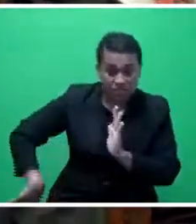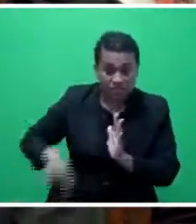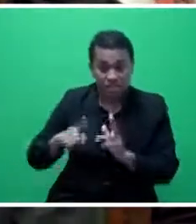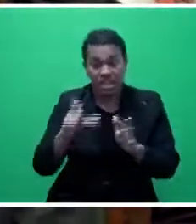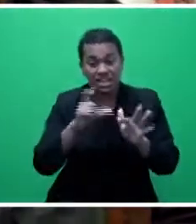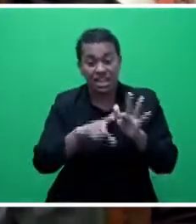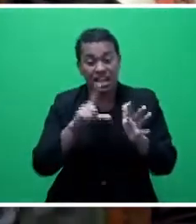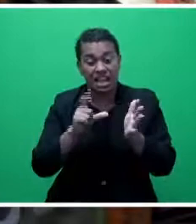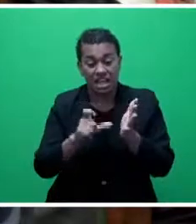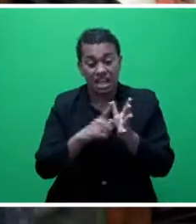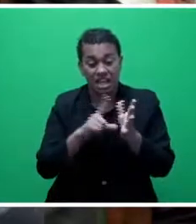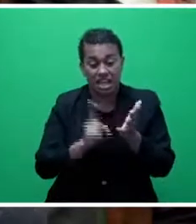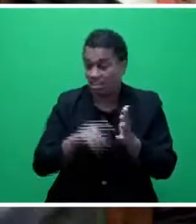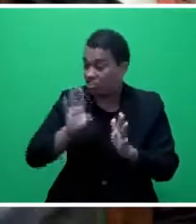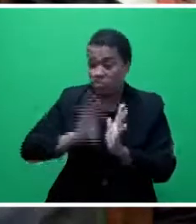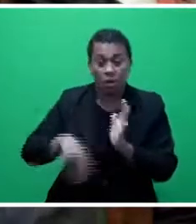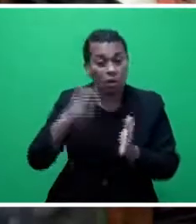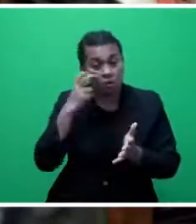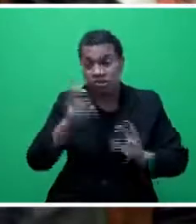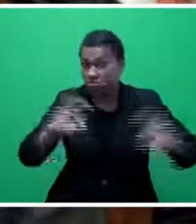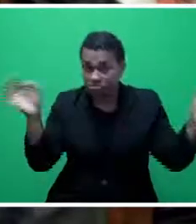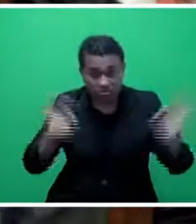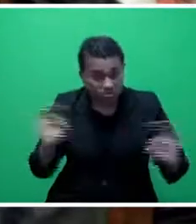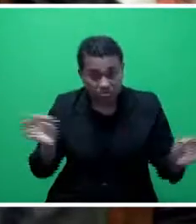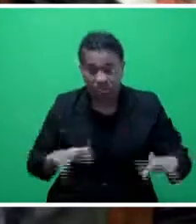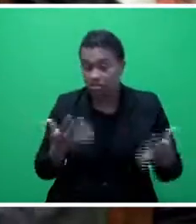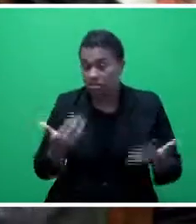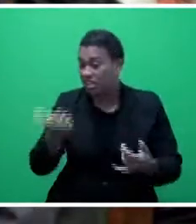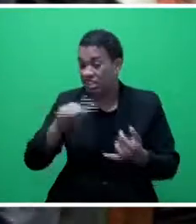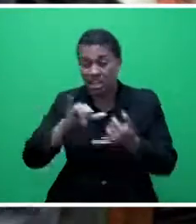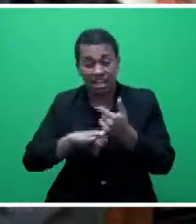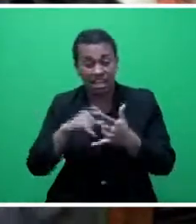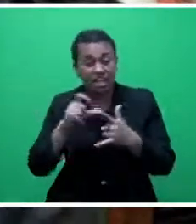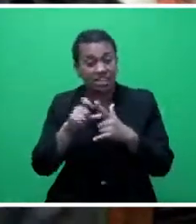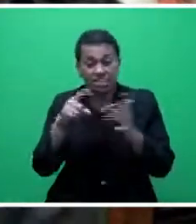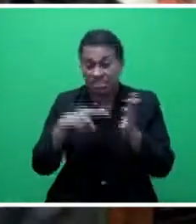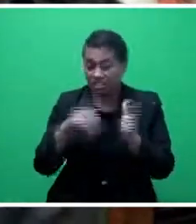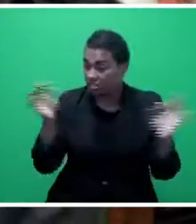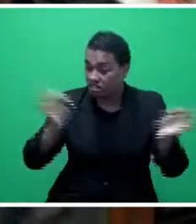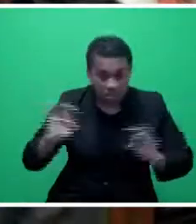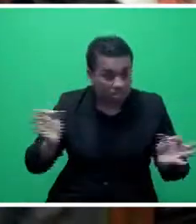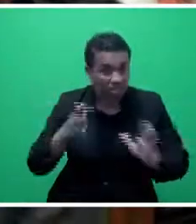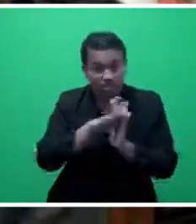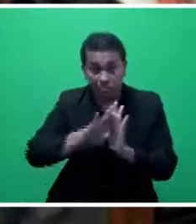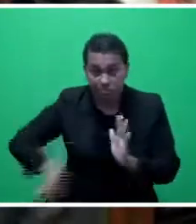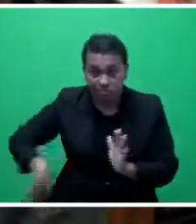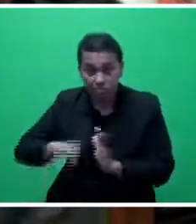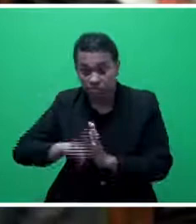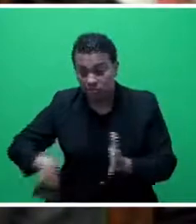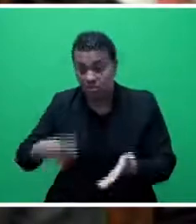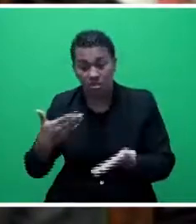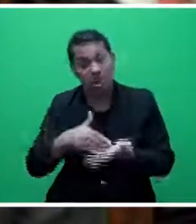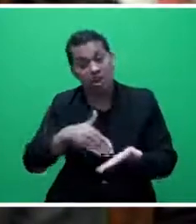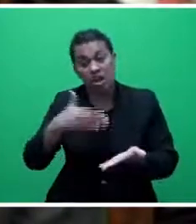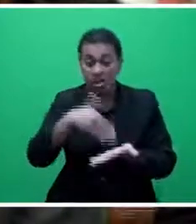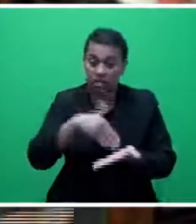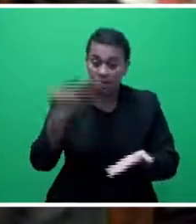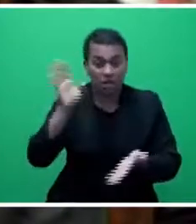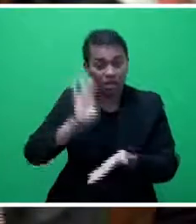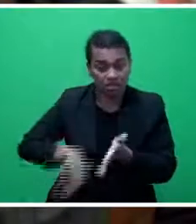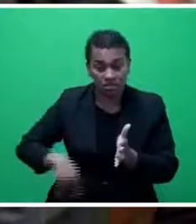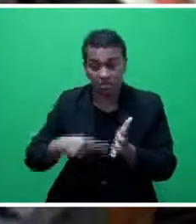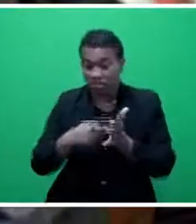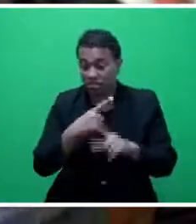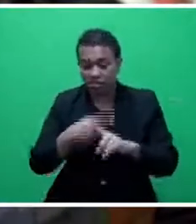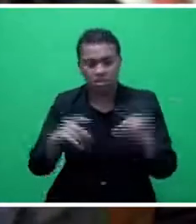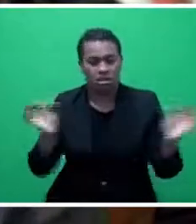you don't have STT, when you don't have departure tax, we still need to provide the services. This parliament, their staff, civil